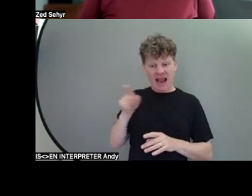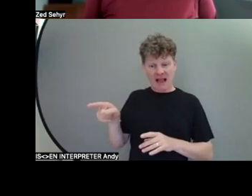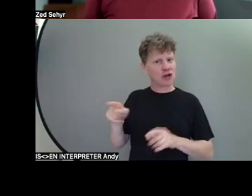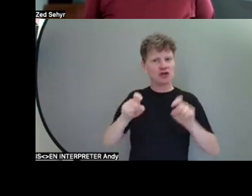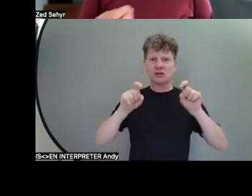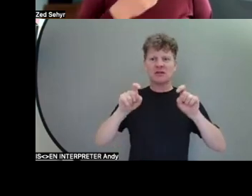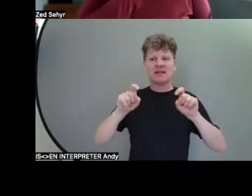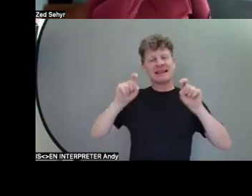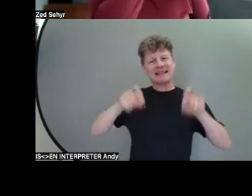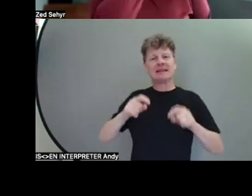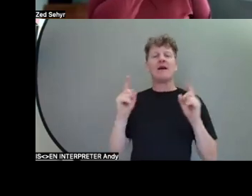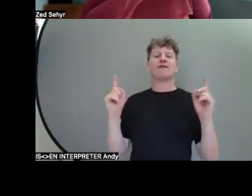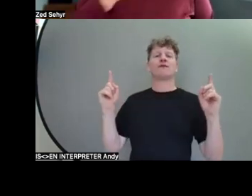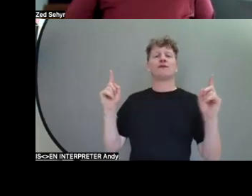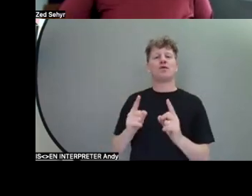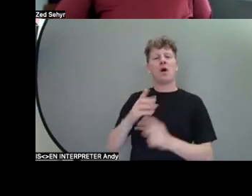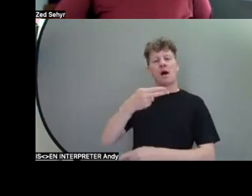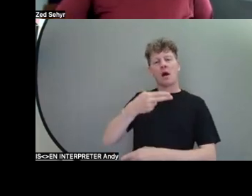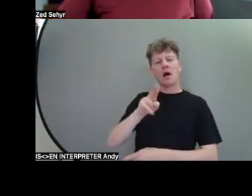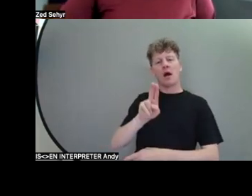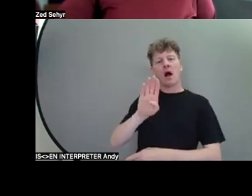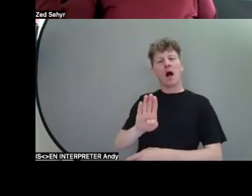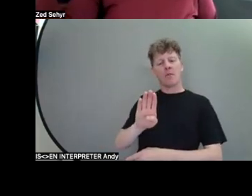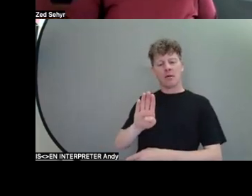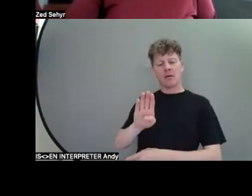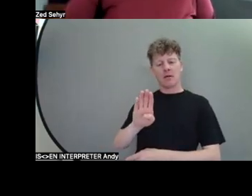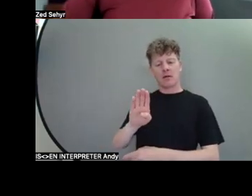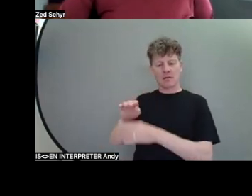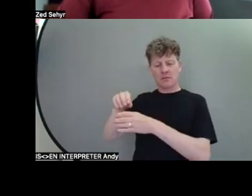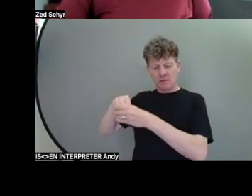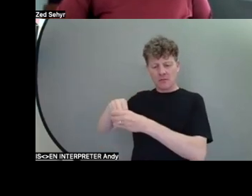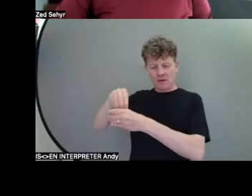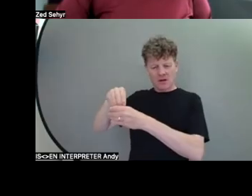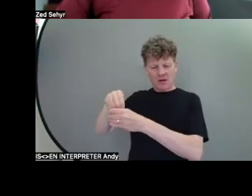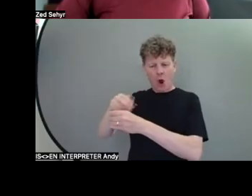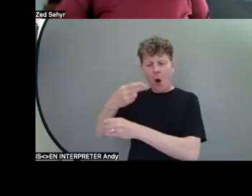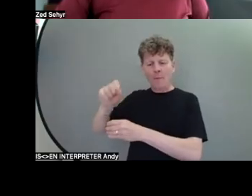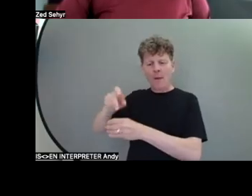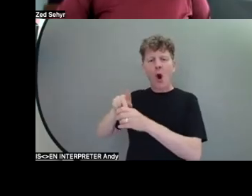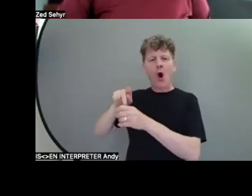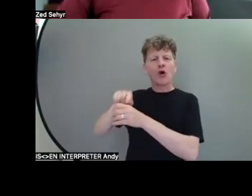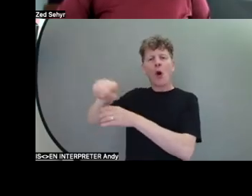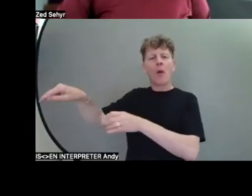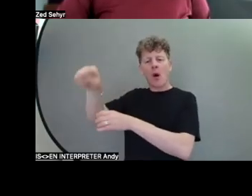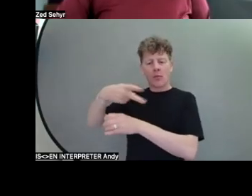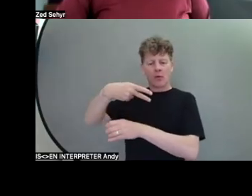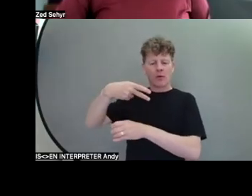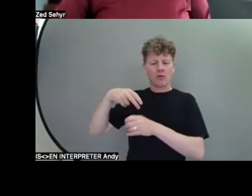fewer hops to get from to connect to any cues in the